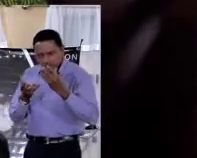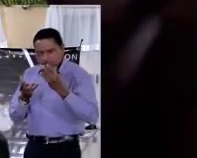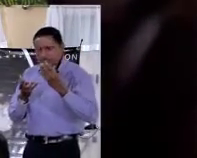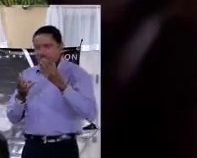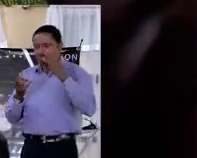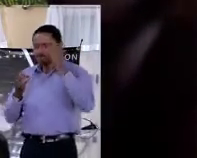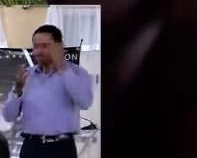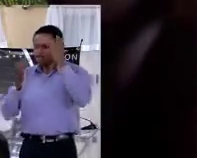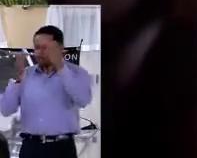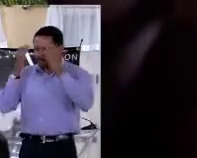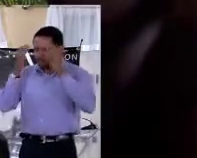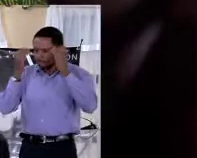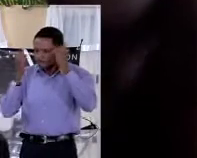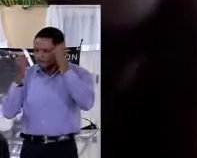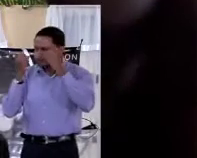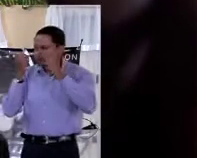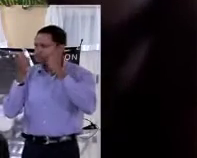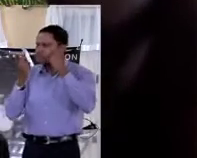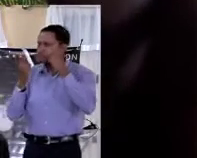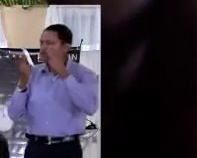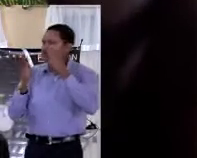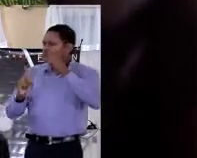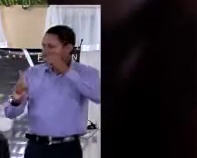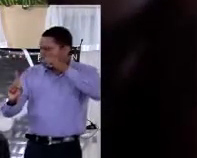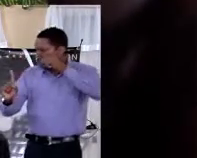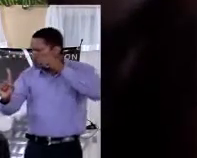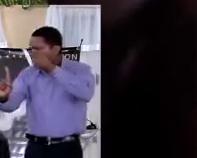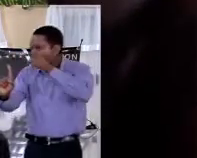the reference of the information to what you're trying to achieve.